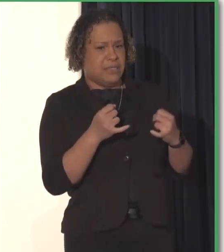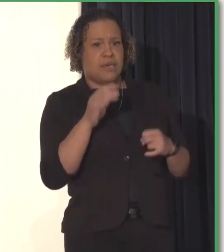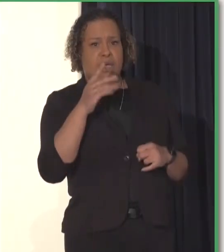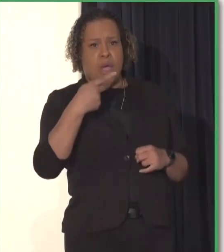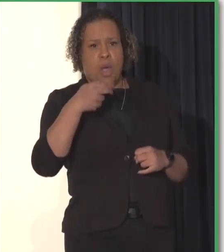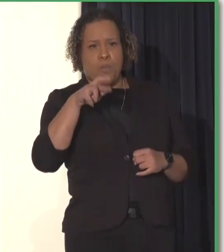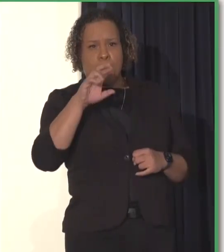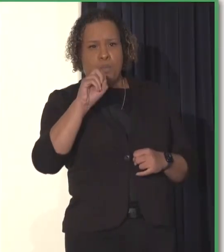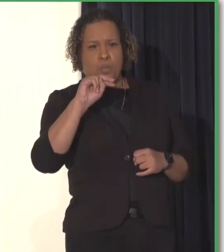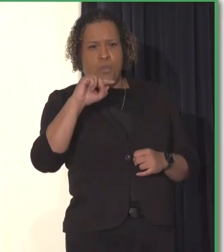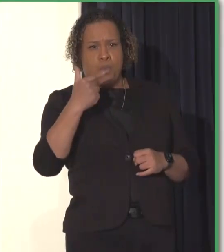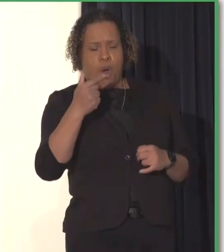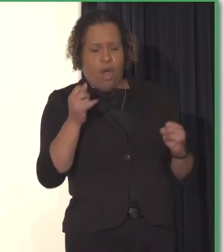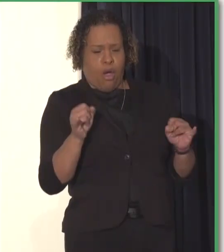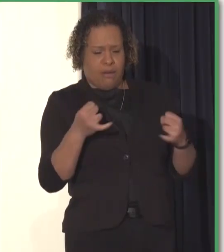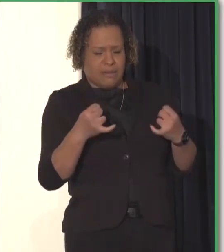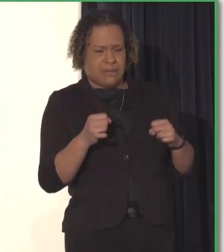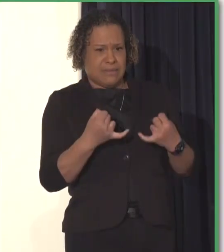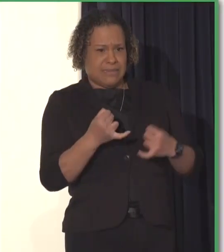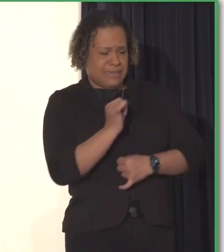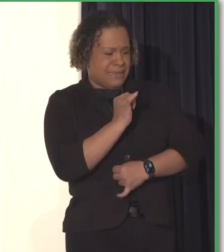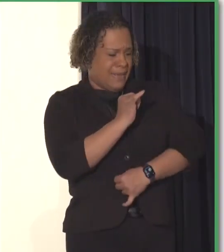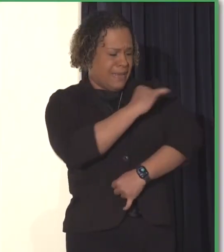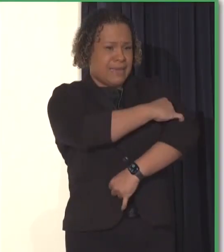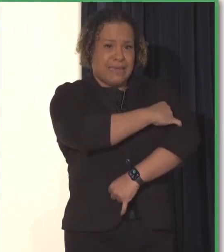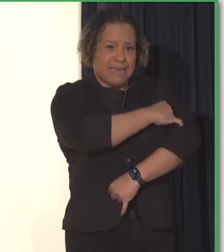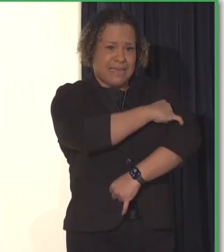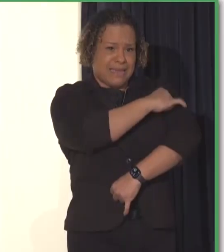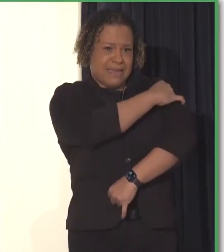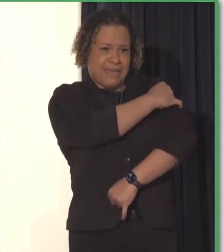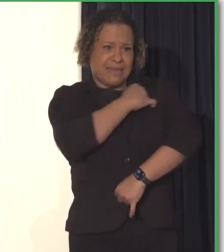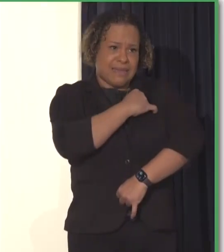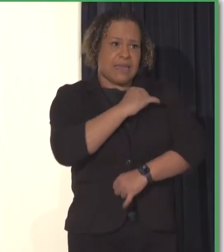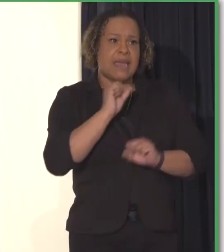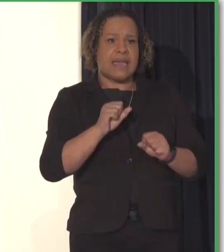skin, it causes a lot of damage, a lot of harm.